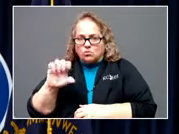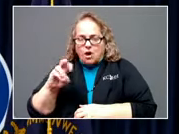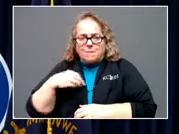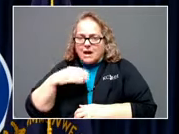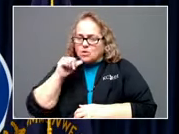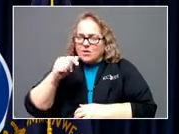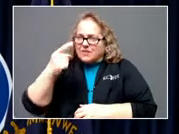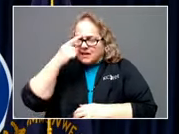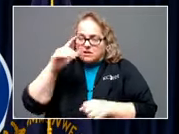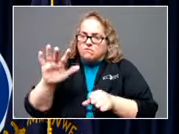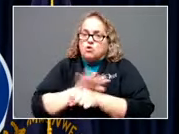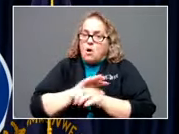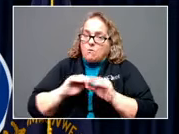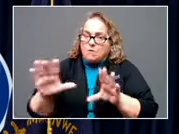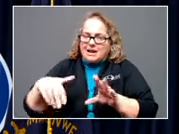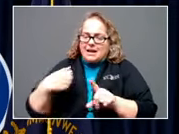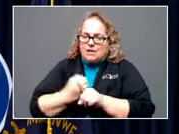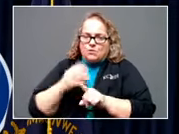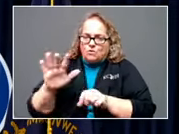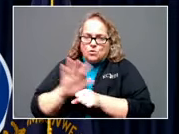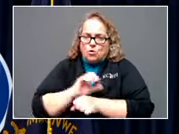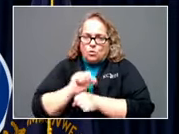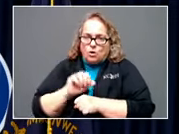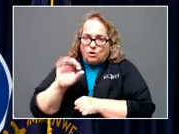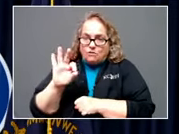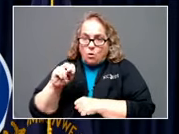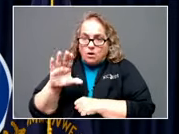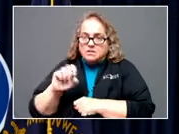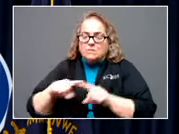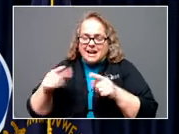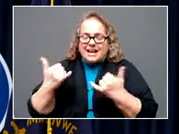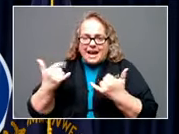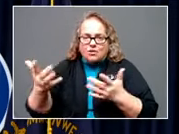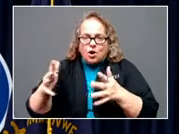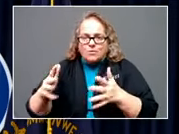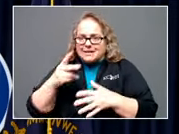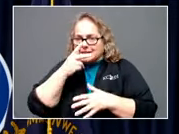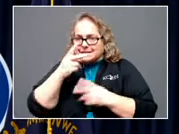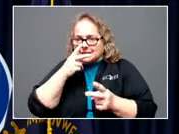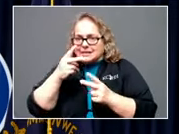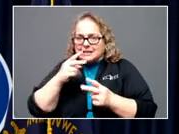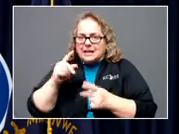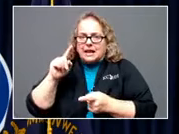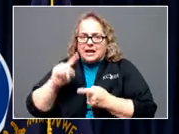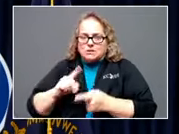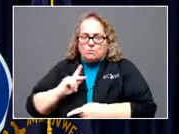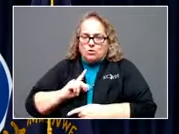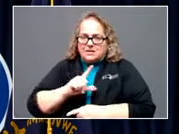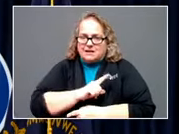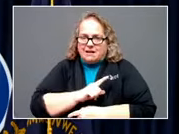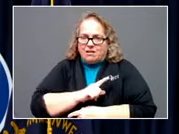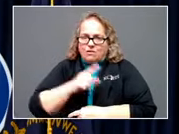entire workforce, but are already seeing less personnel for public